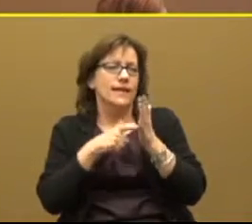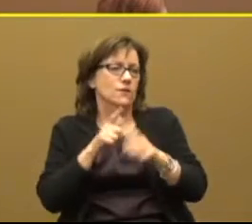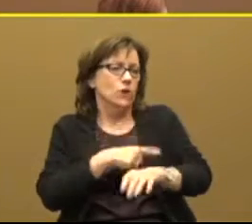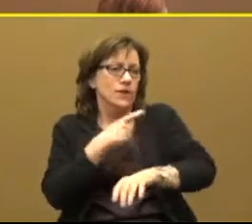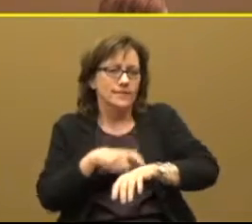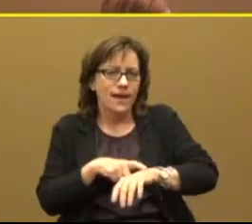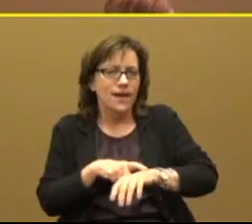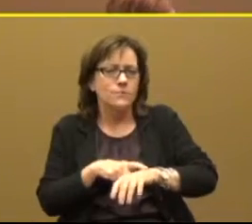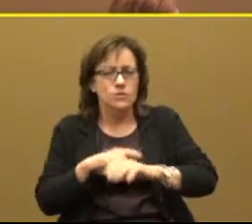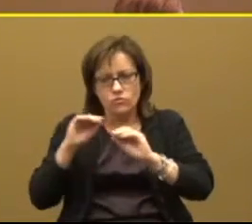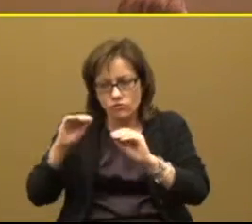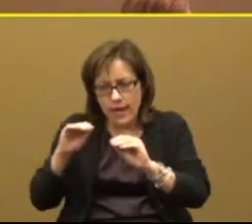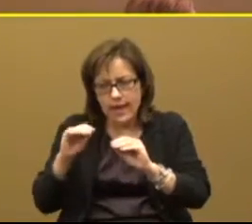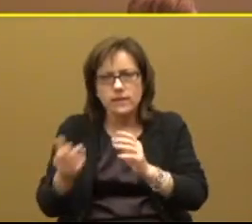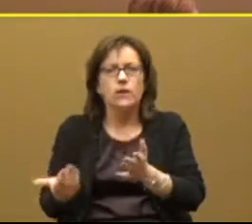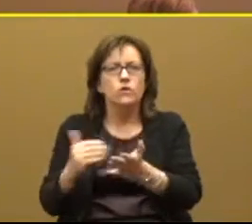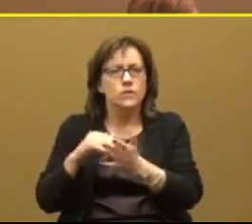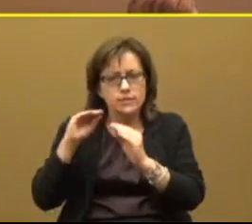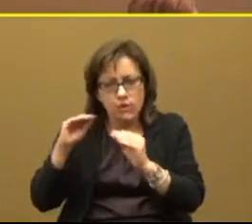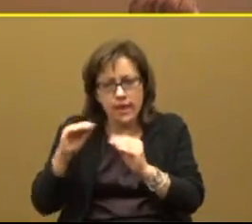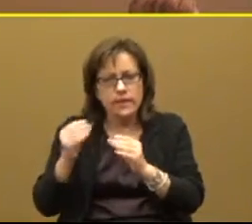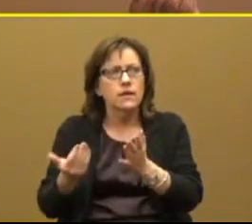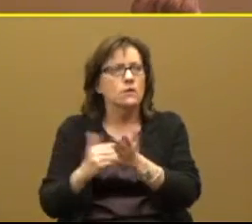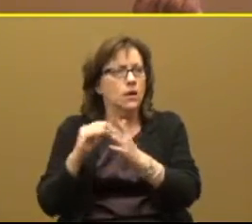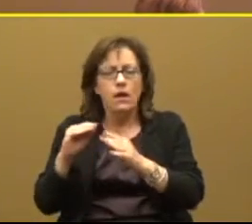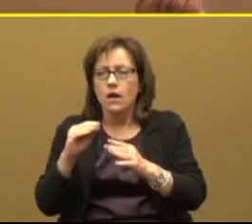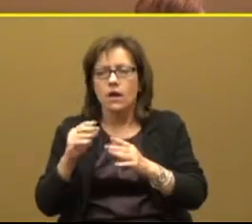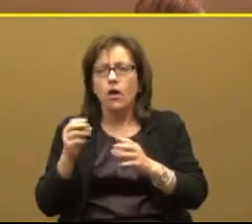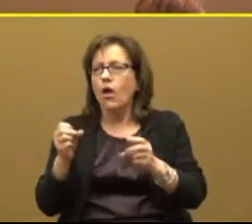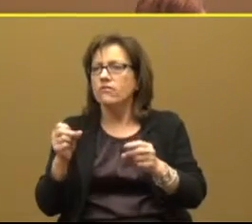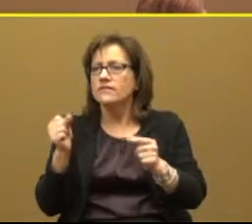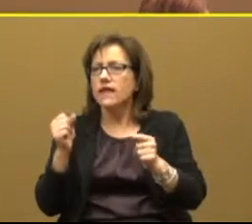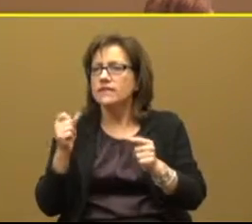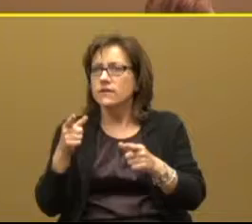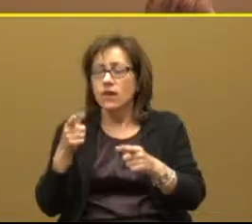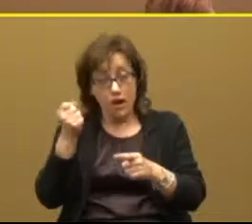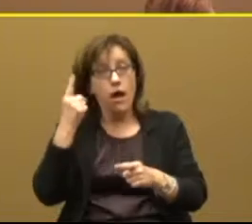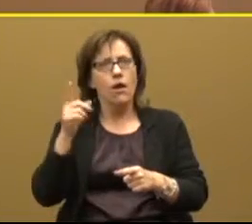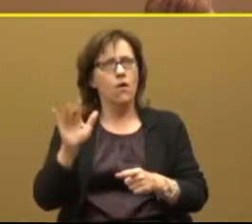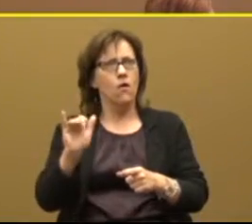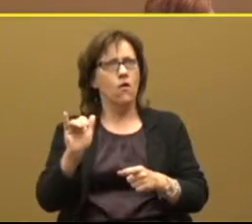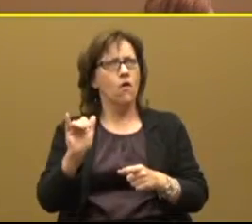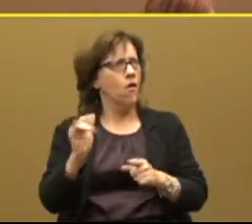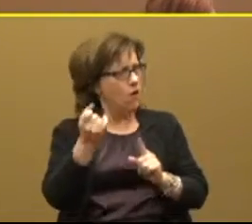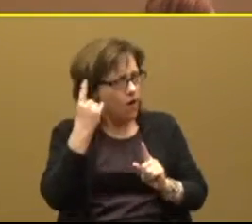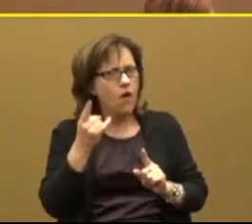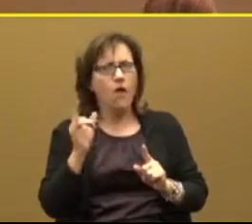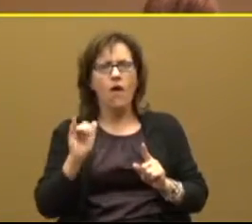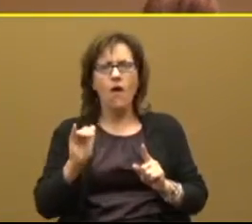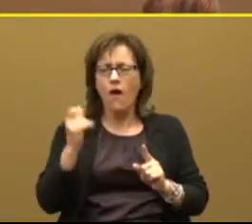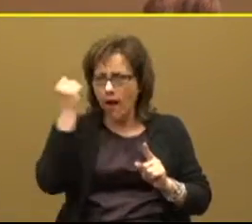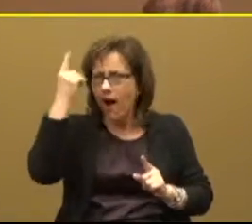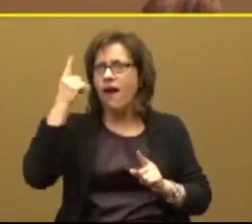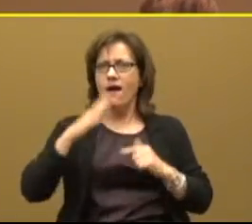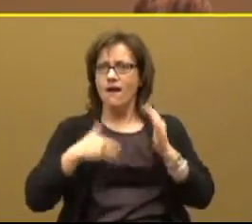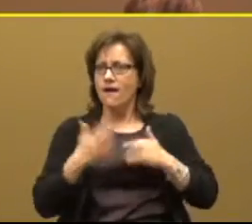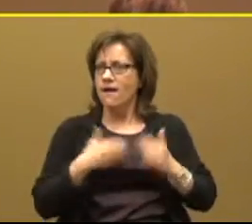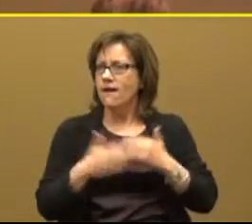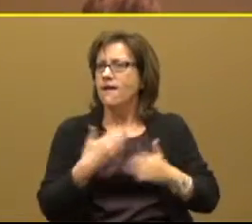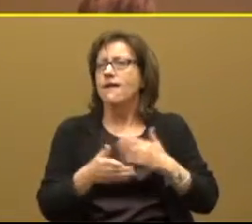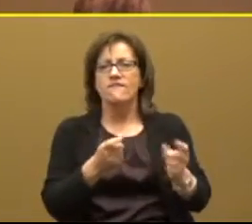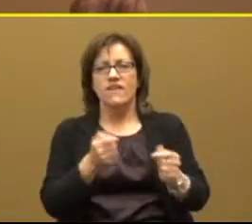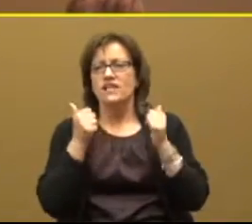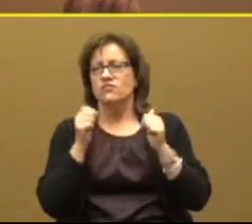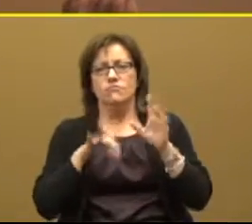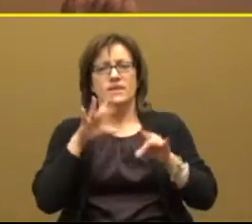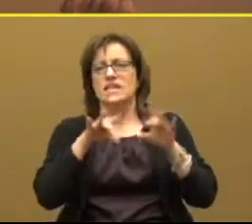train and retrain and retrain. It's like all of a sudden they're like, oh, well, that looks different. Oh, I've got it. And then all of a sudden they know. And they begin